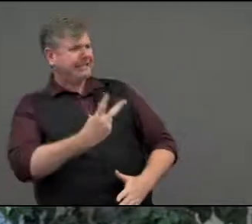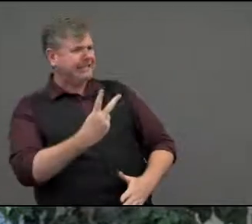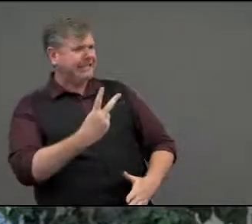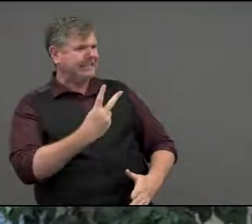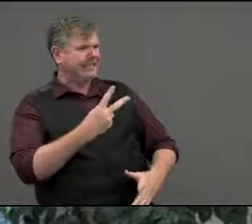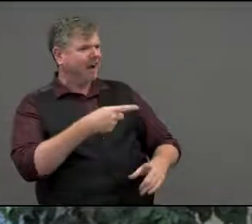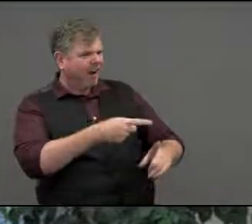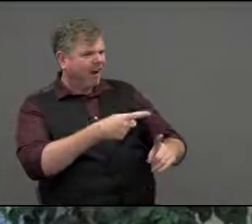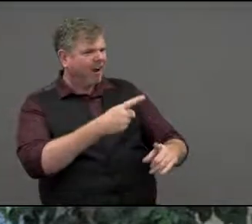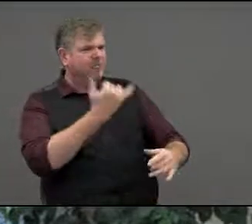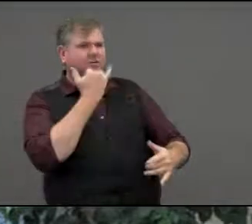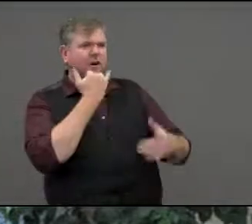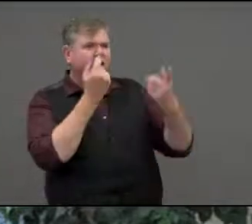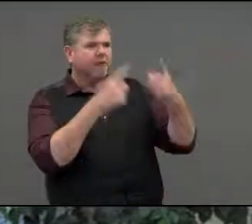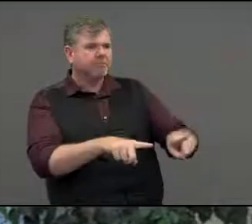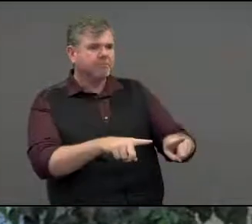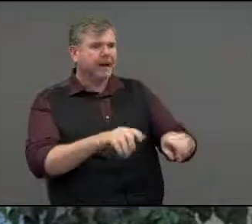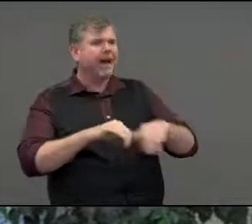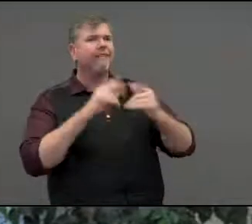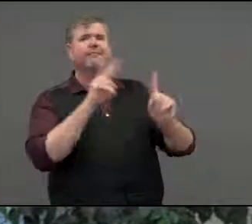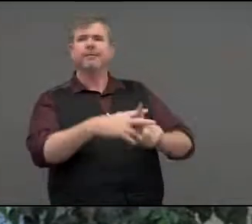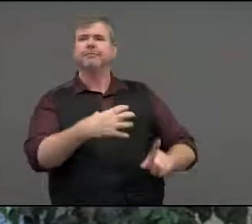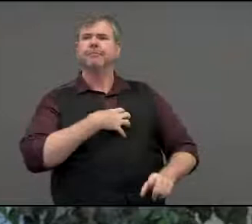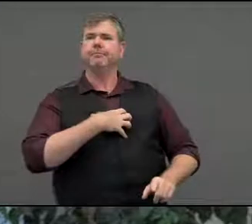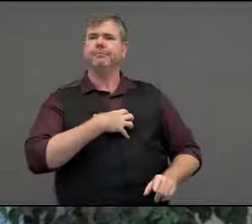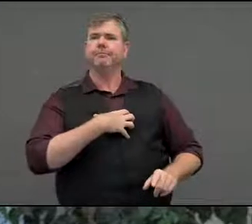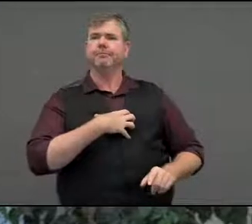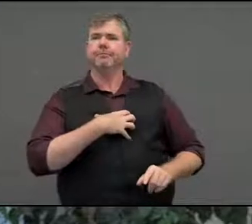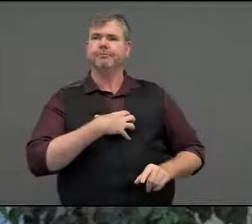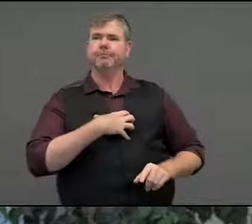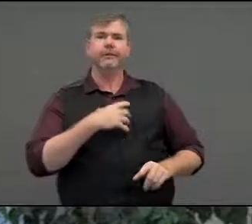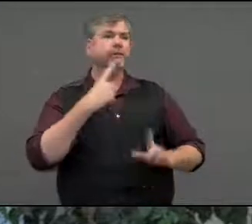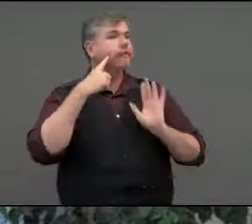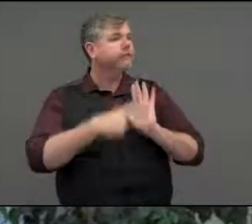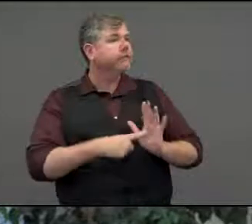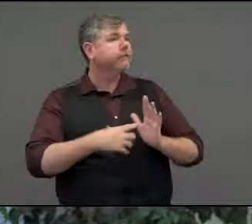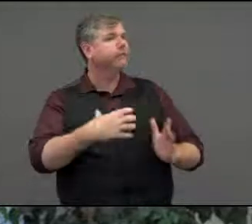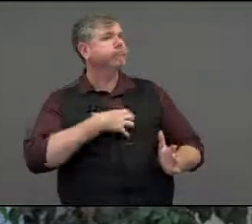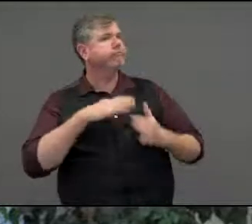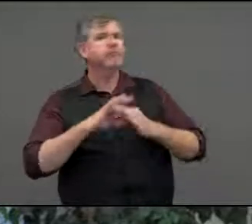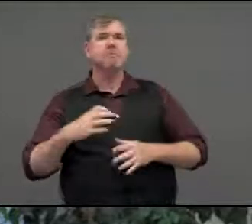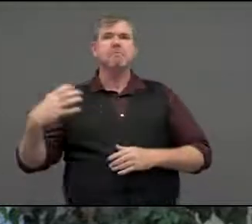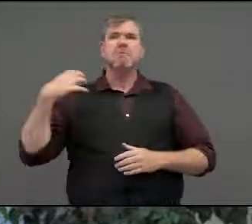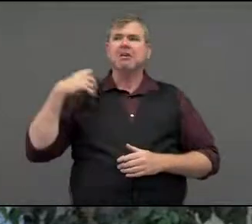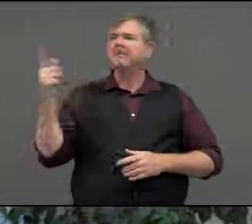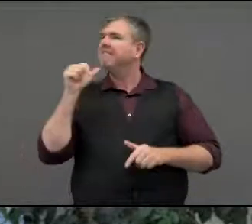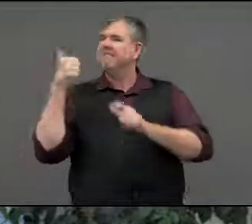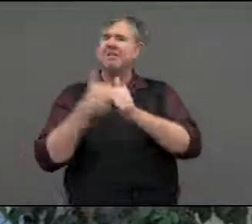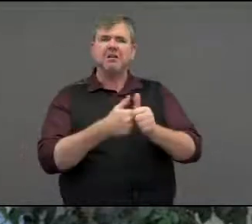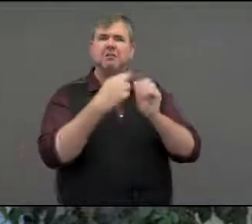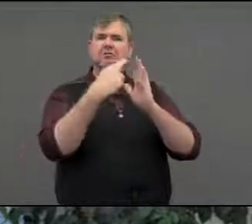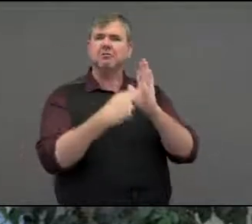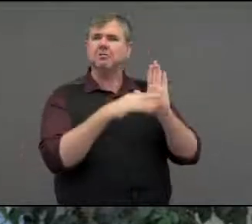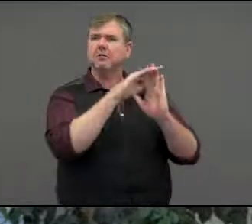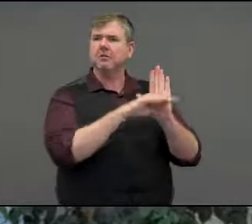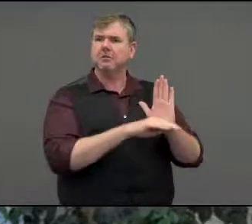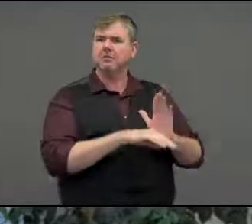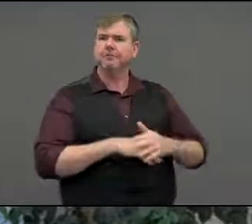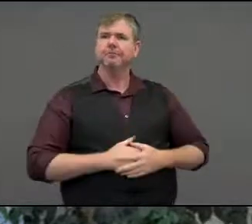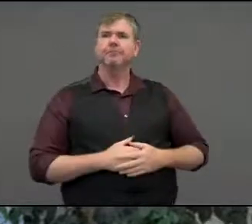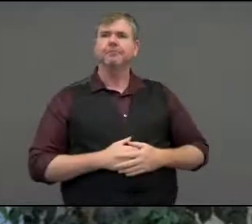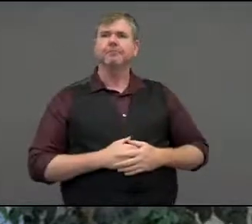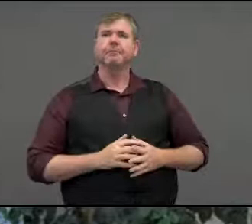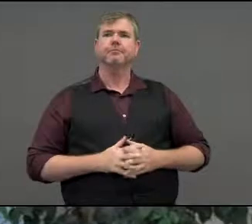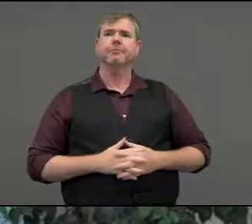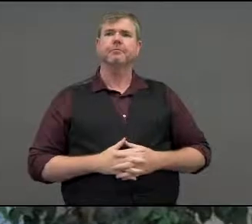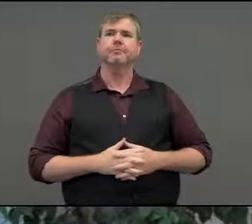Do I have to give my personal information? So two questions here. So let's start with the business. Yeah, absolutely. If a community member